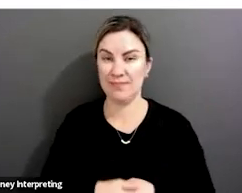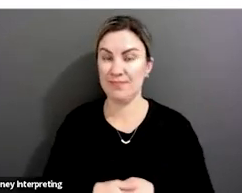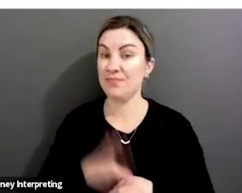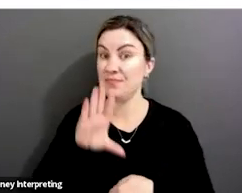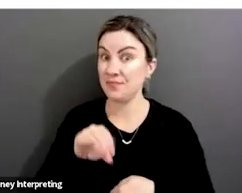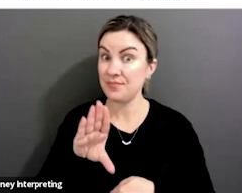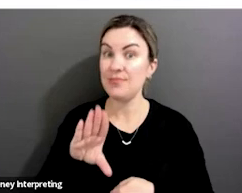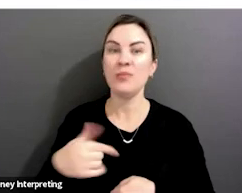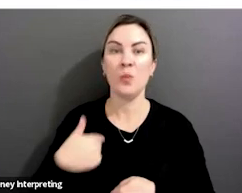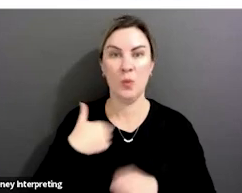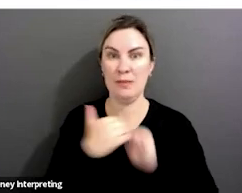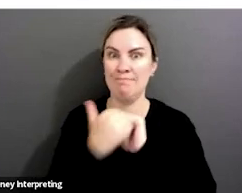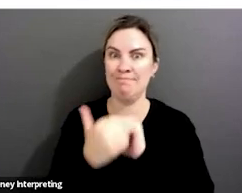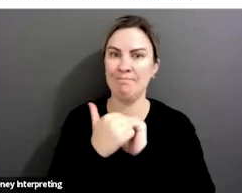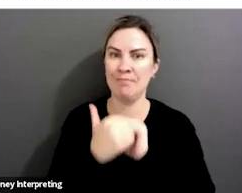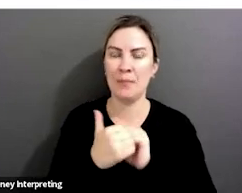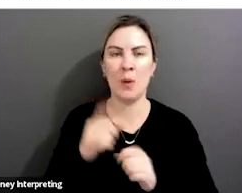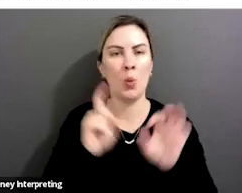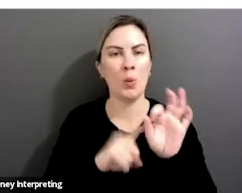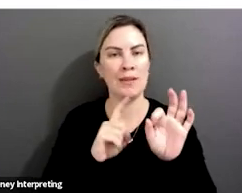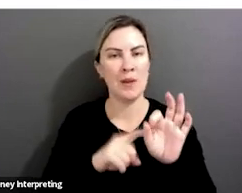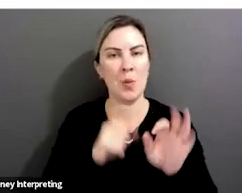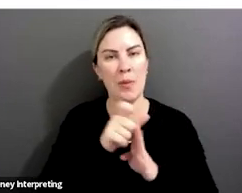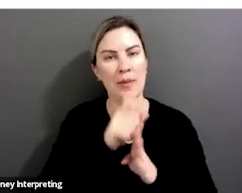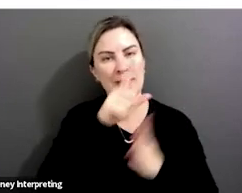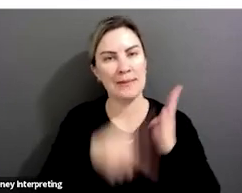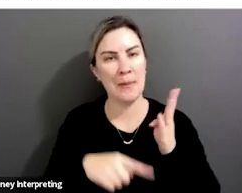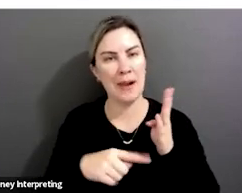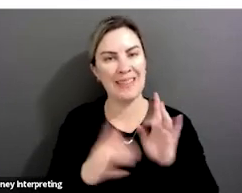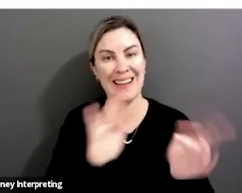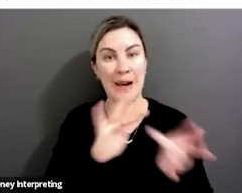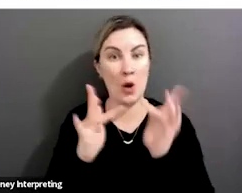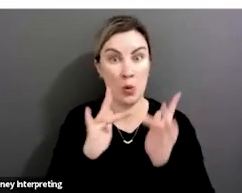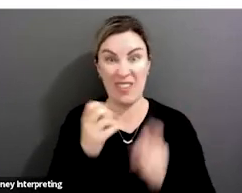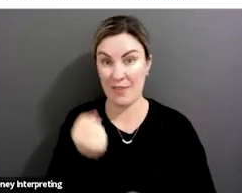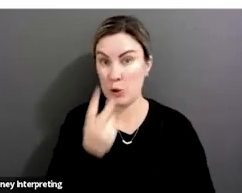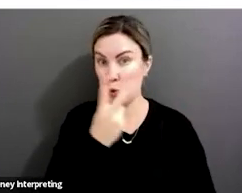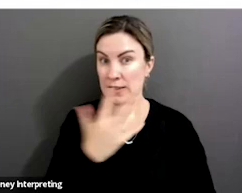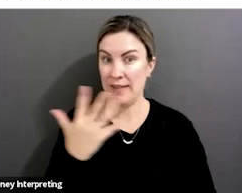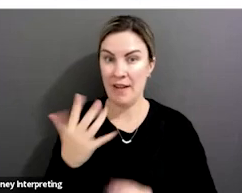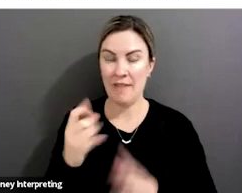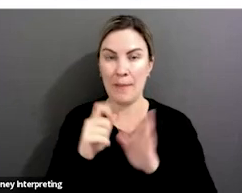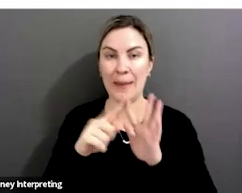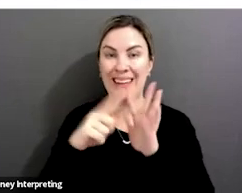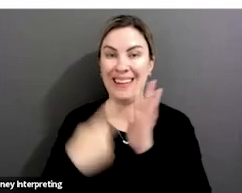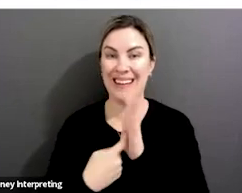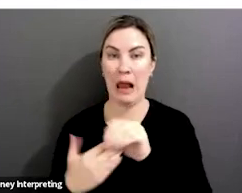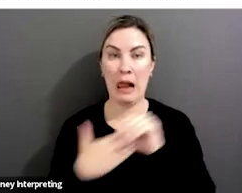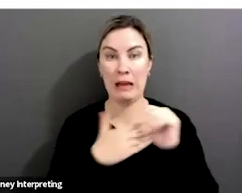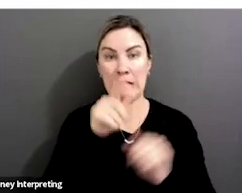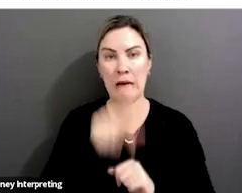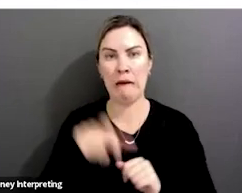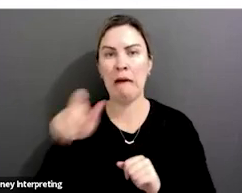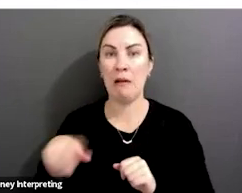with Queenslanders with Disability Network and their network of 25 peer leaders, which is now growing and expanding, not just in Queensland,